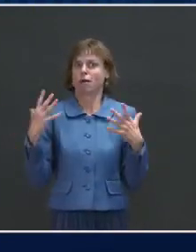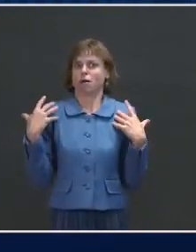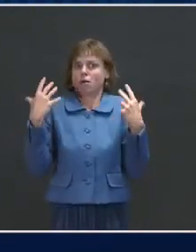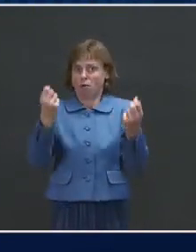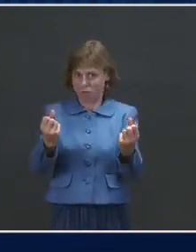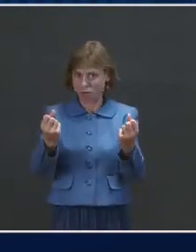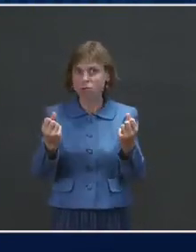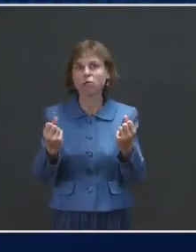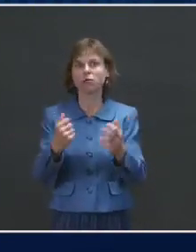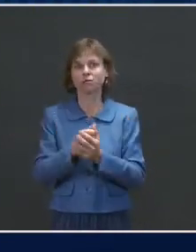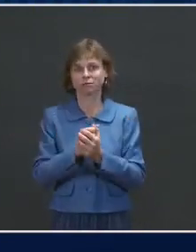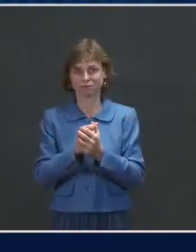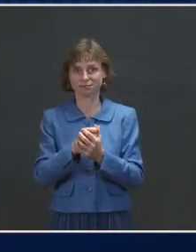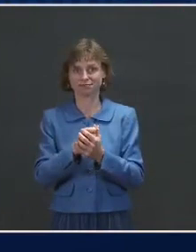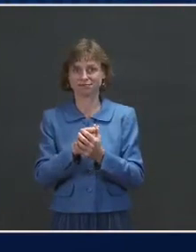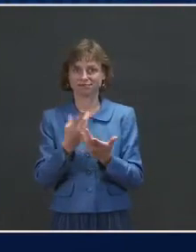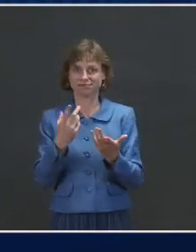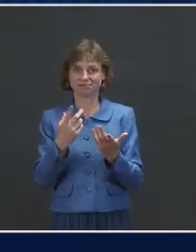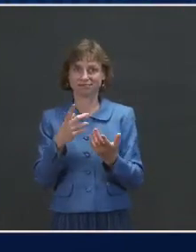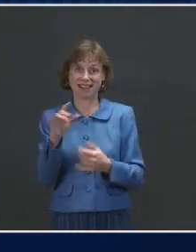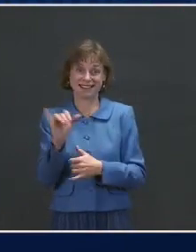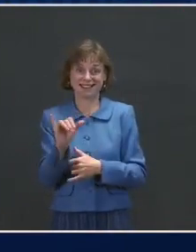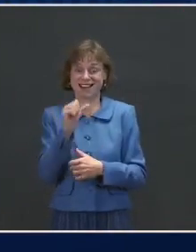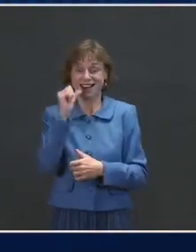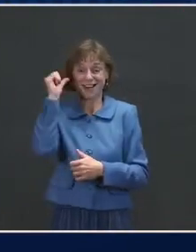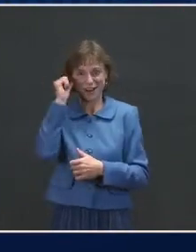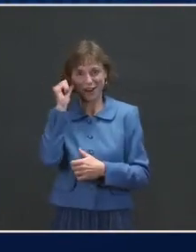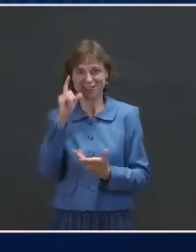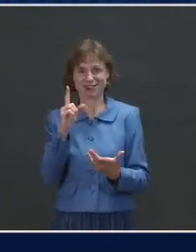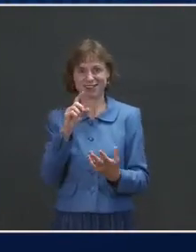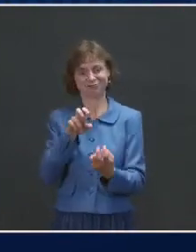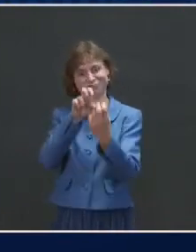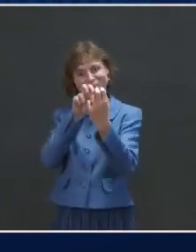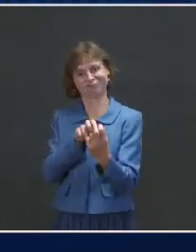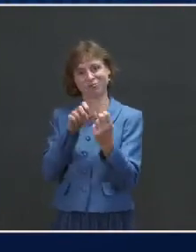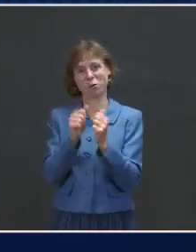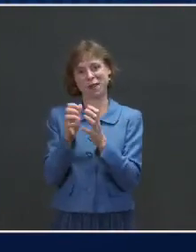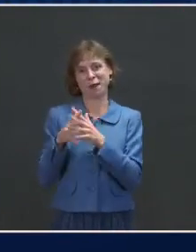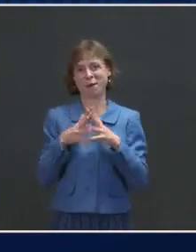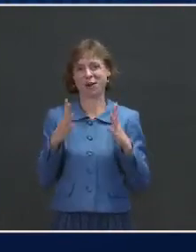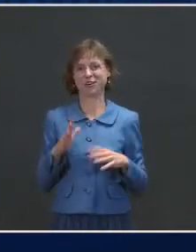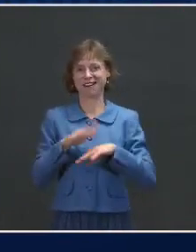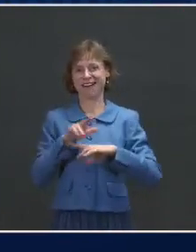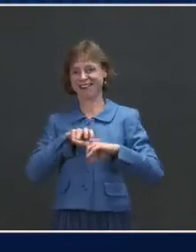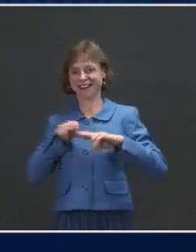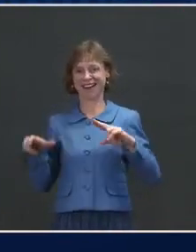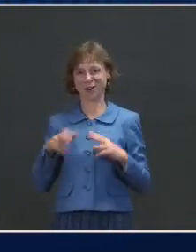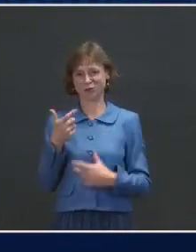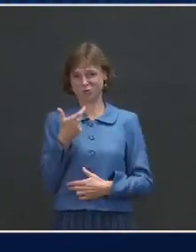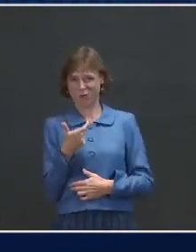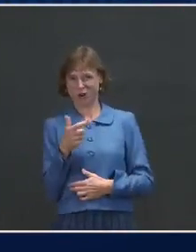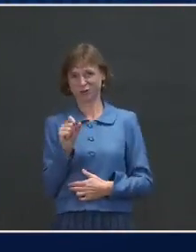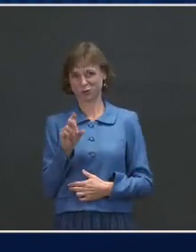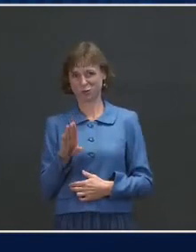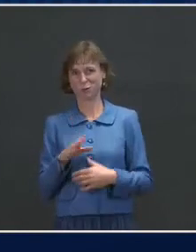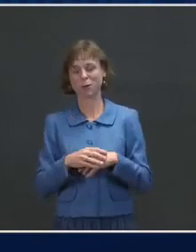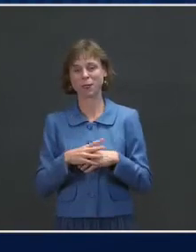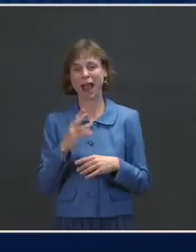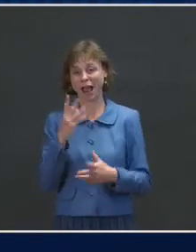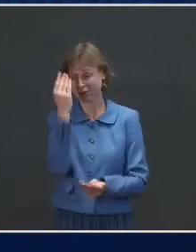on their couches, watching the Super Bowl for yesterday, and communicating about the important mitigation steps people can